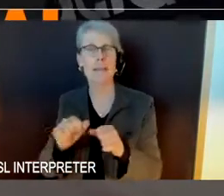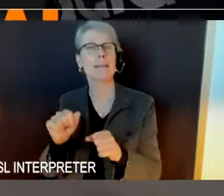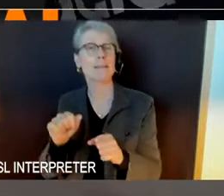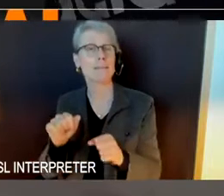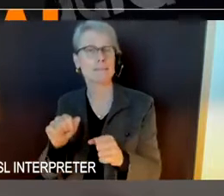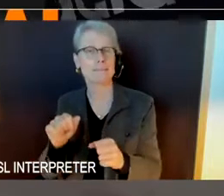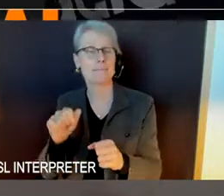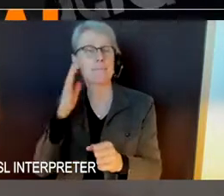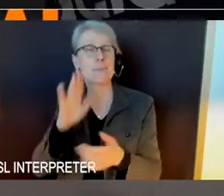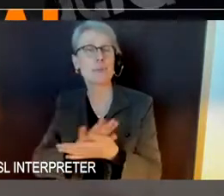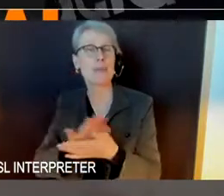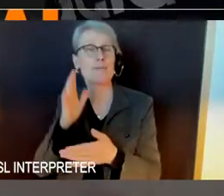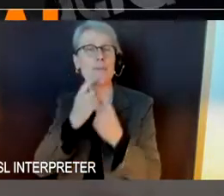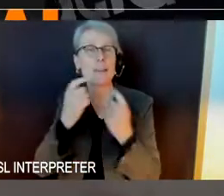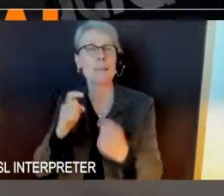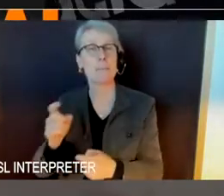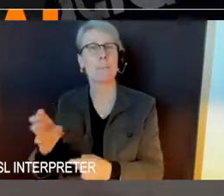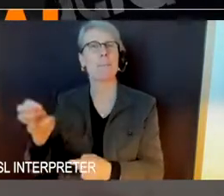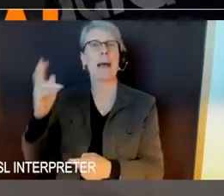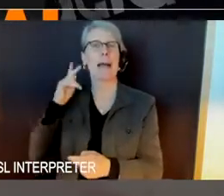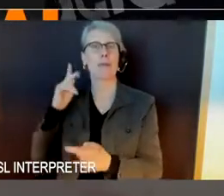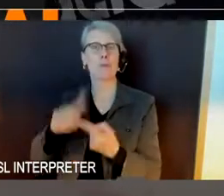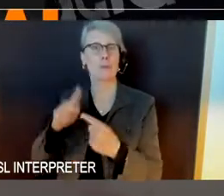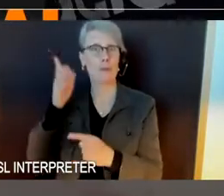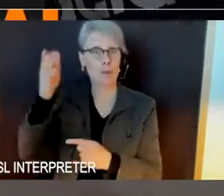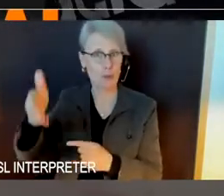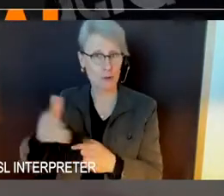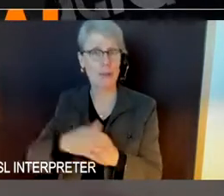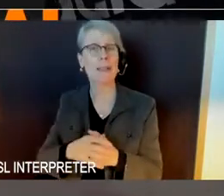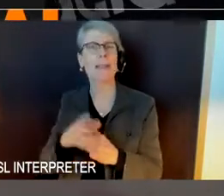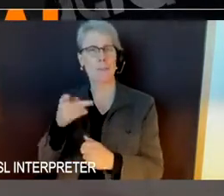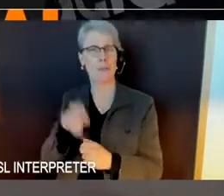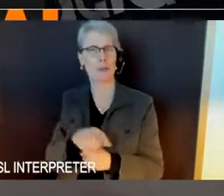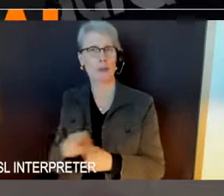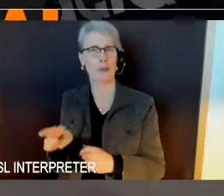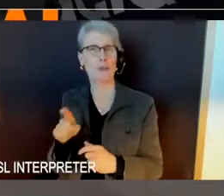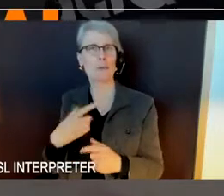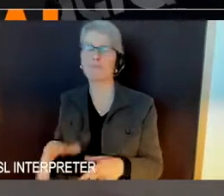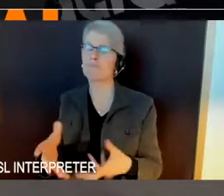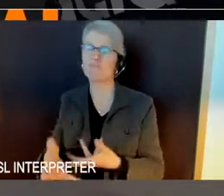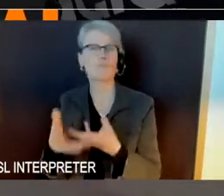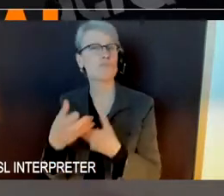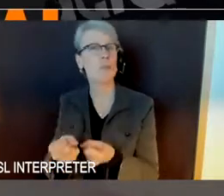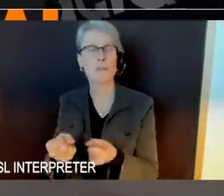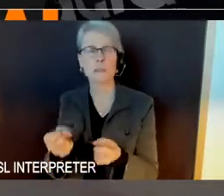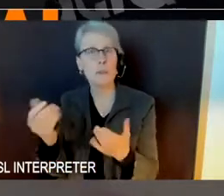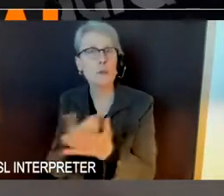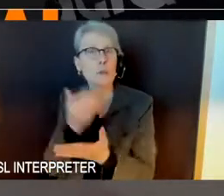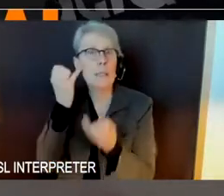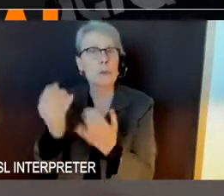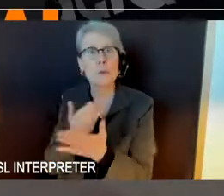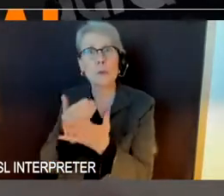This is another back to the future moment. Peers have always been where we garnered insights to make sense of a changing world. Peers are the